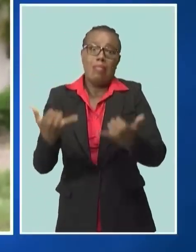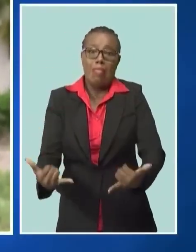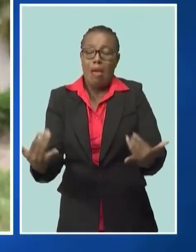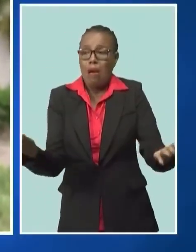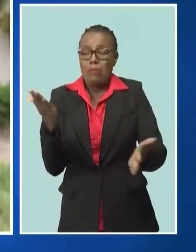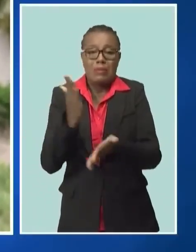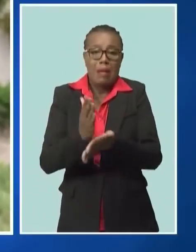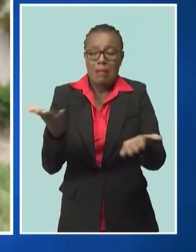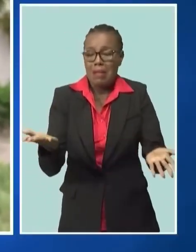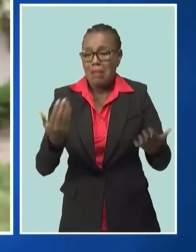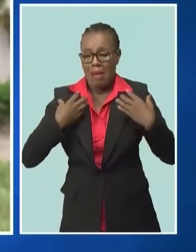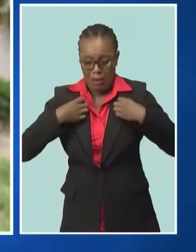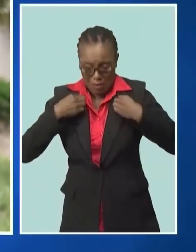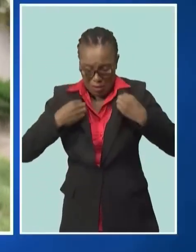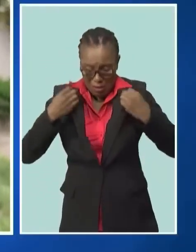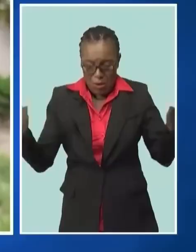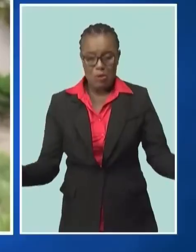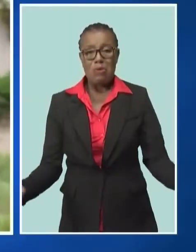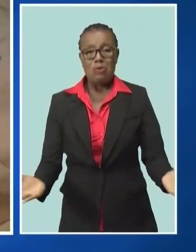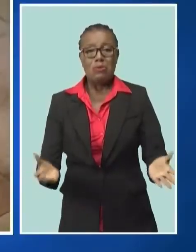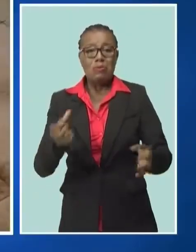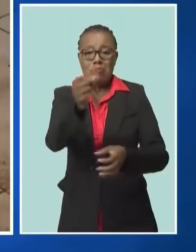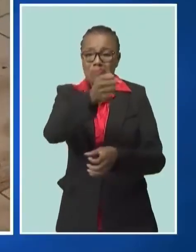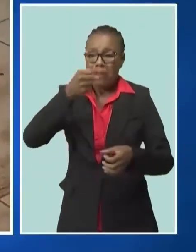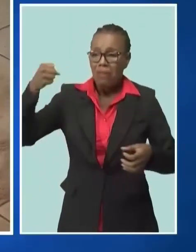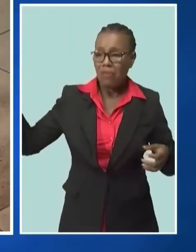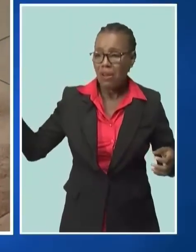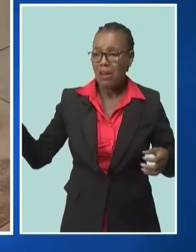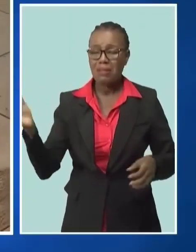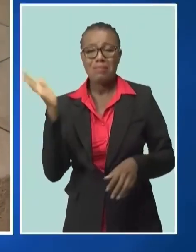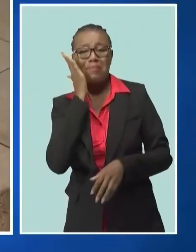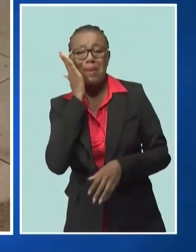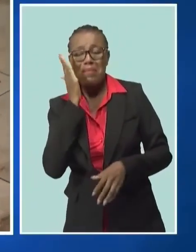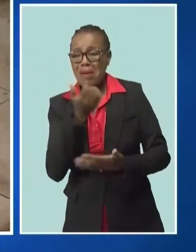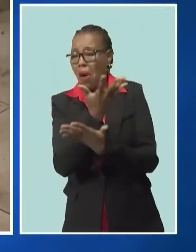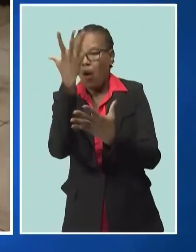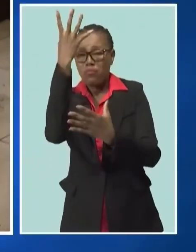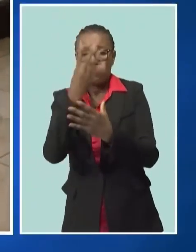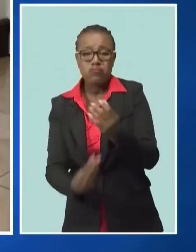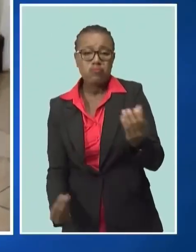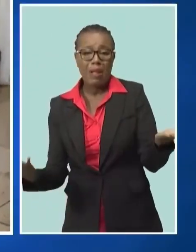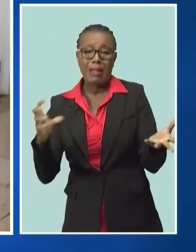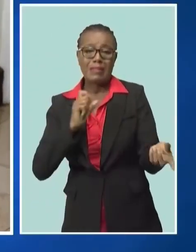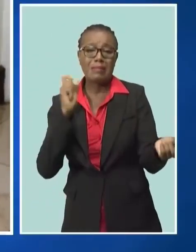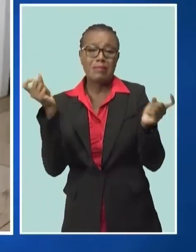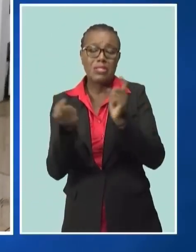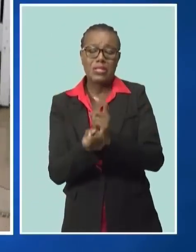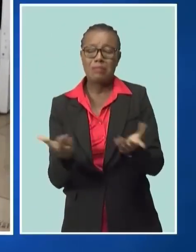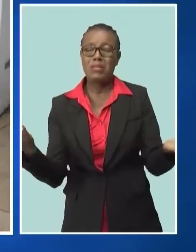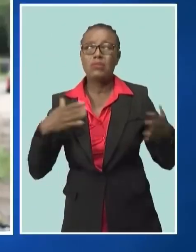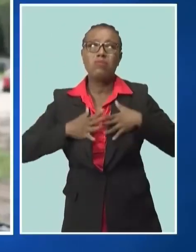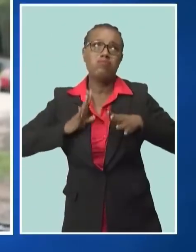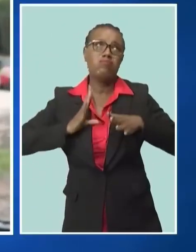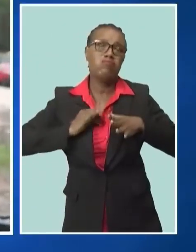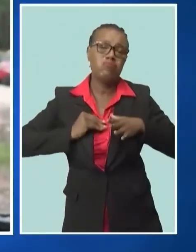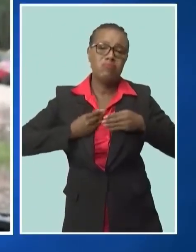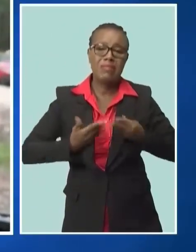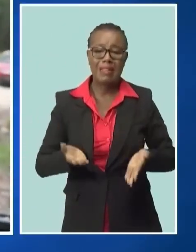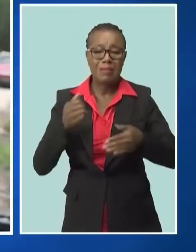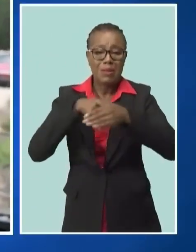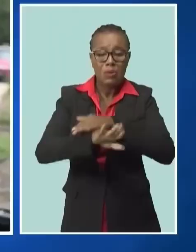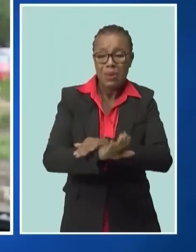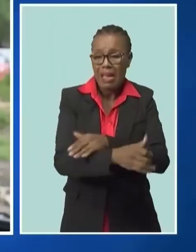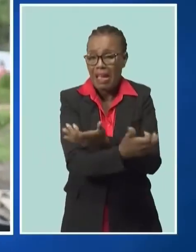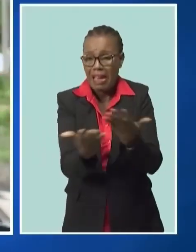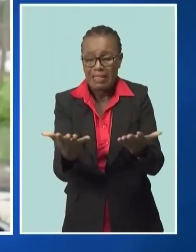my fridge, bed, everything has to be replaced now. Lost everything. So depressed, I can't even go in to retrieve any of my